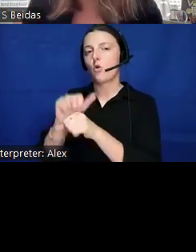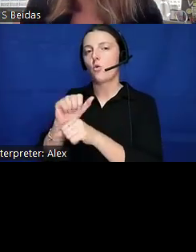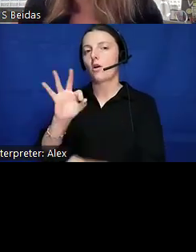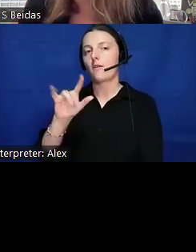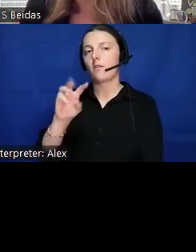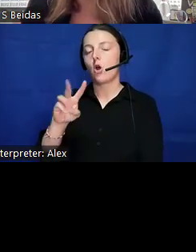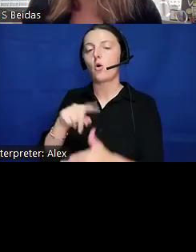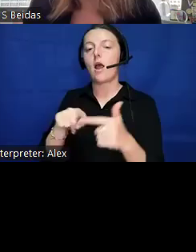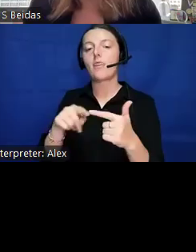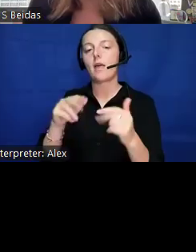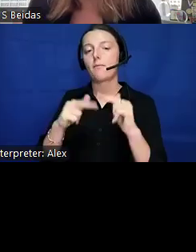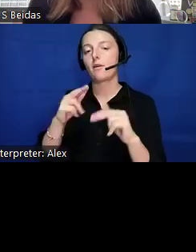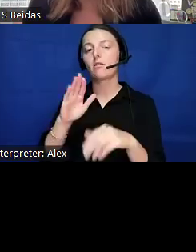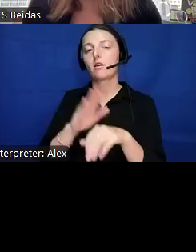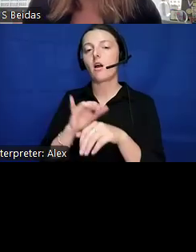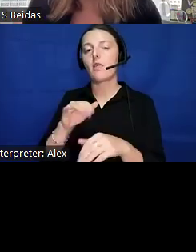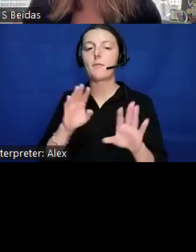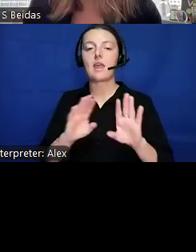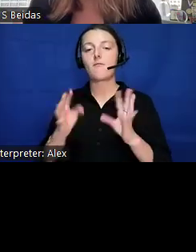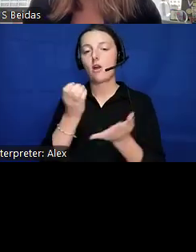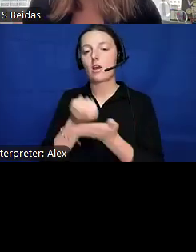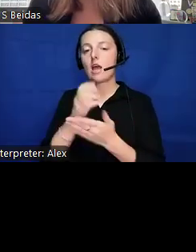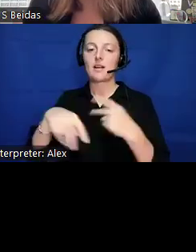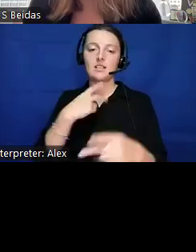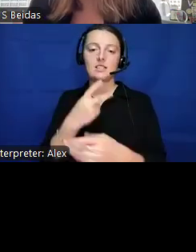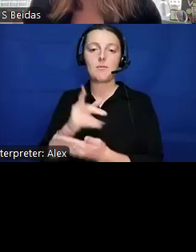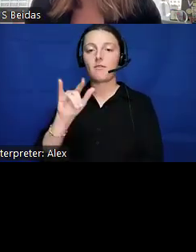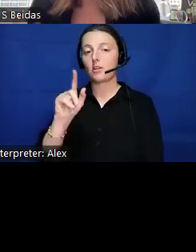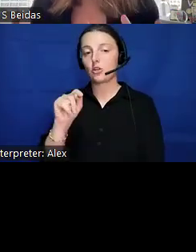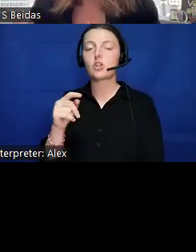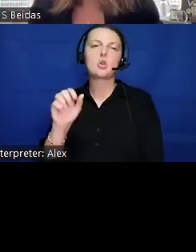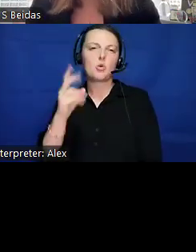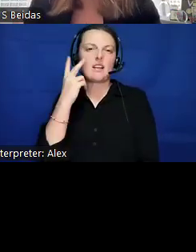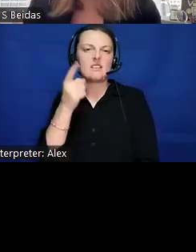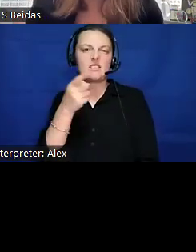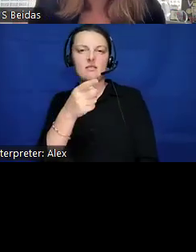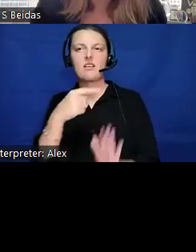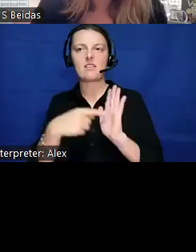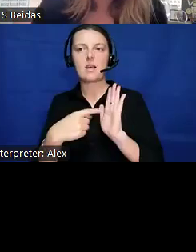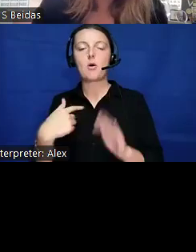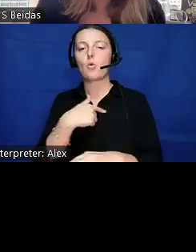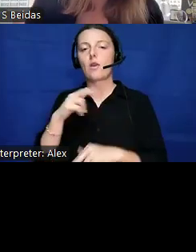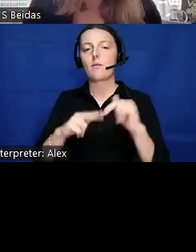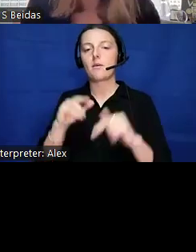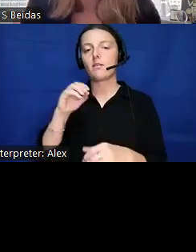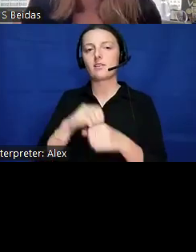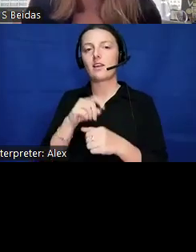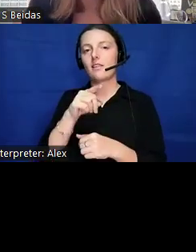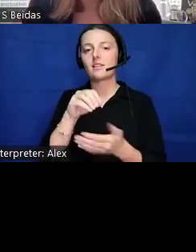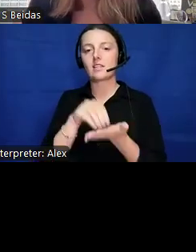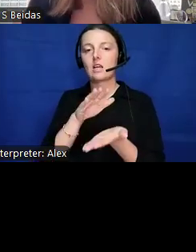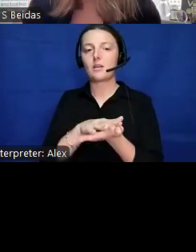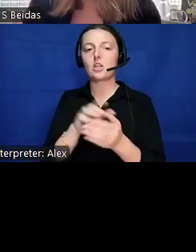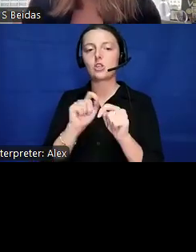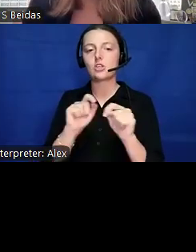and building off that behavioral economics kind of literature. And so you can see here an example. We built into the documentation template for the